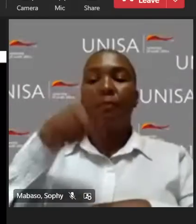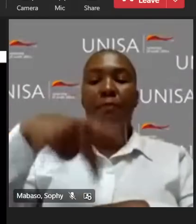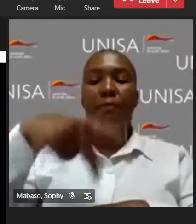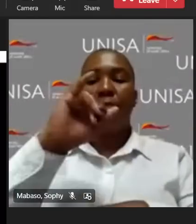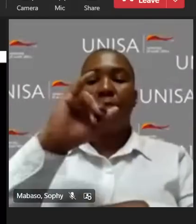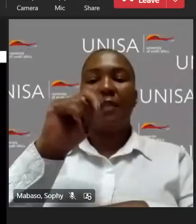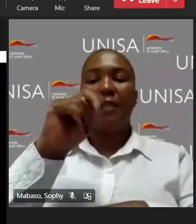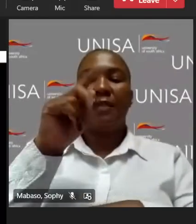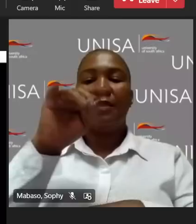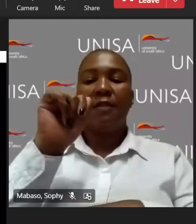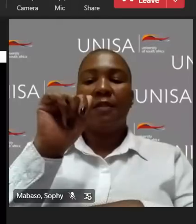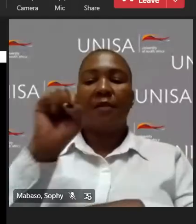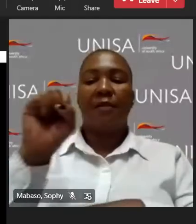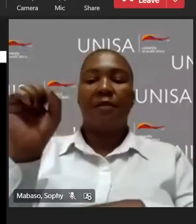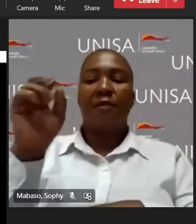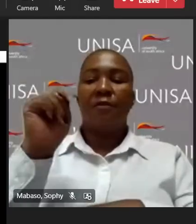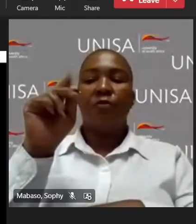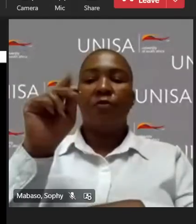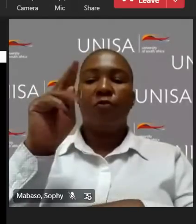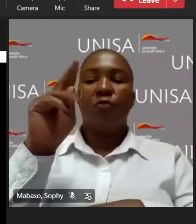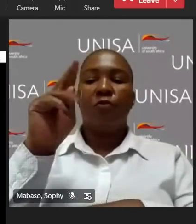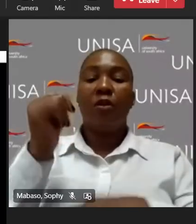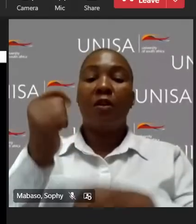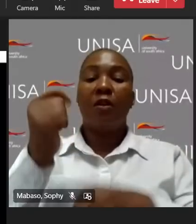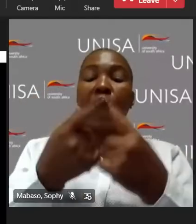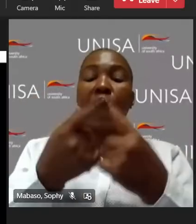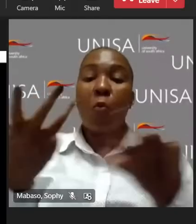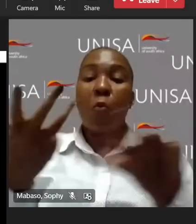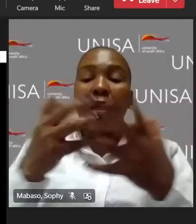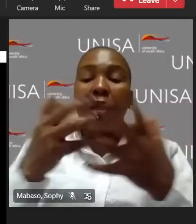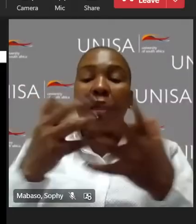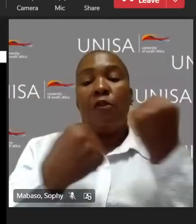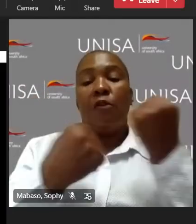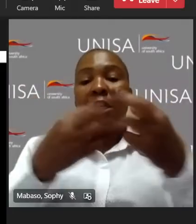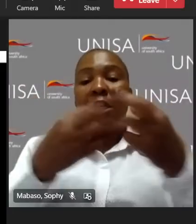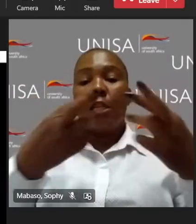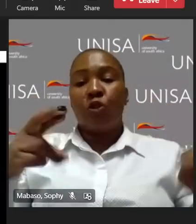the Advocacy and Resource Center for Students with Disabilities.